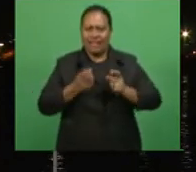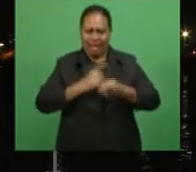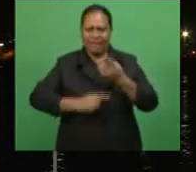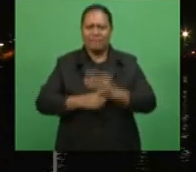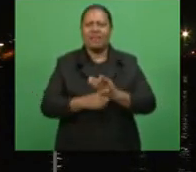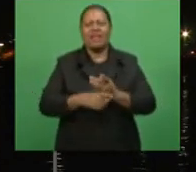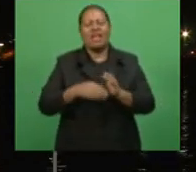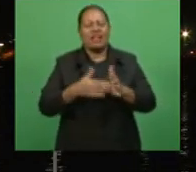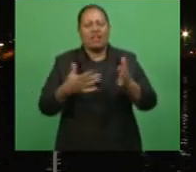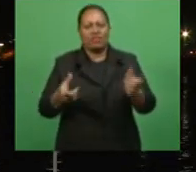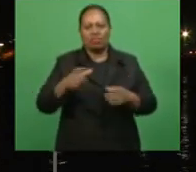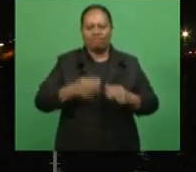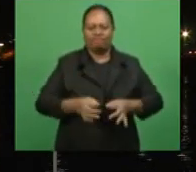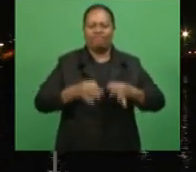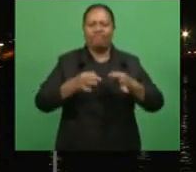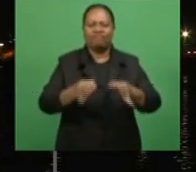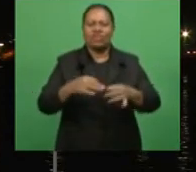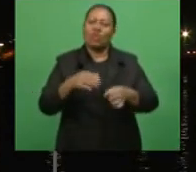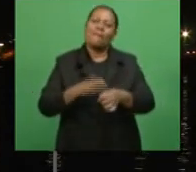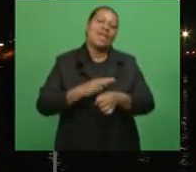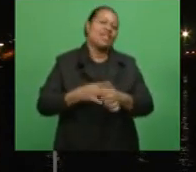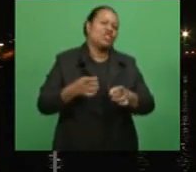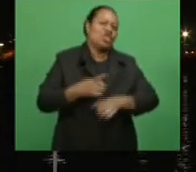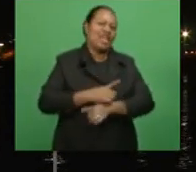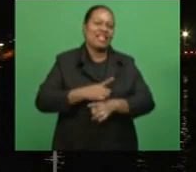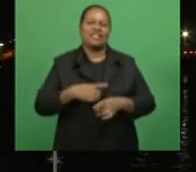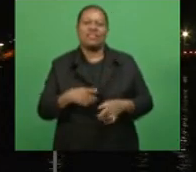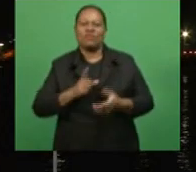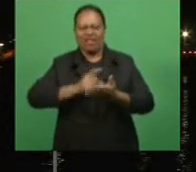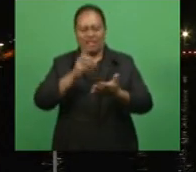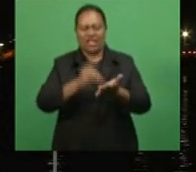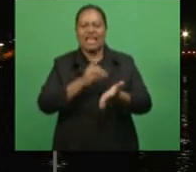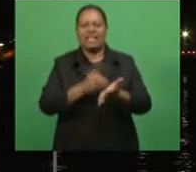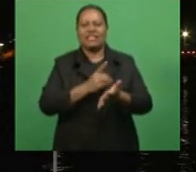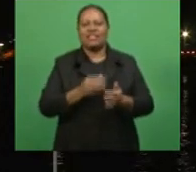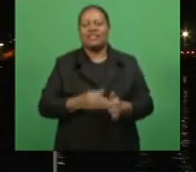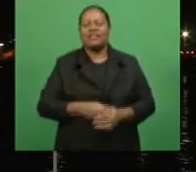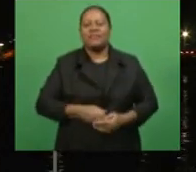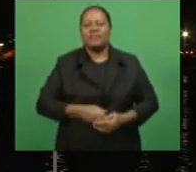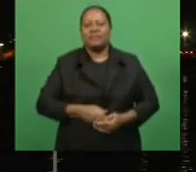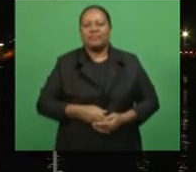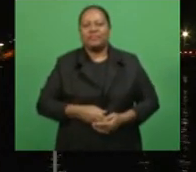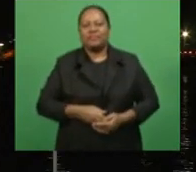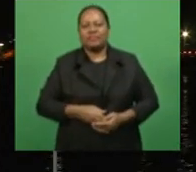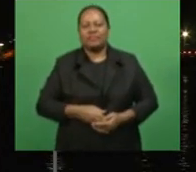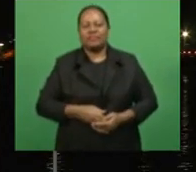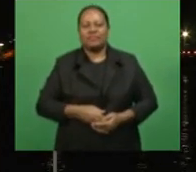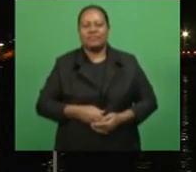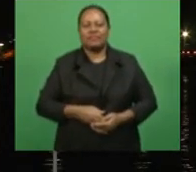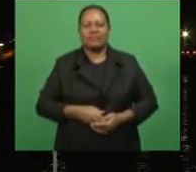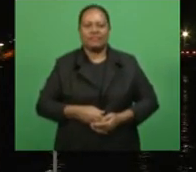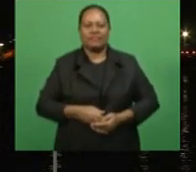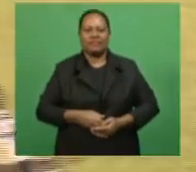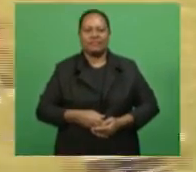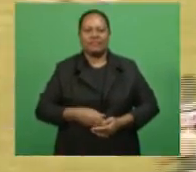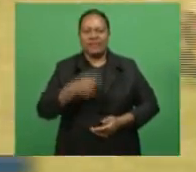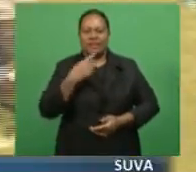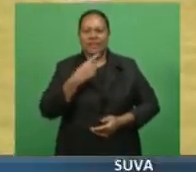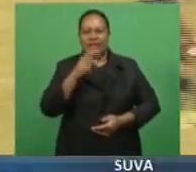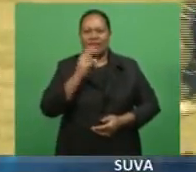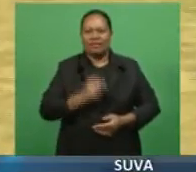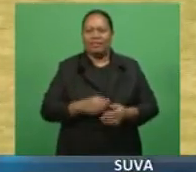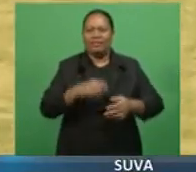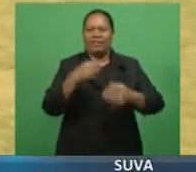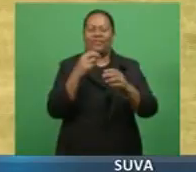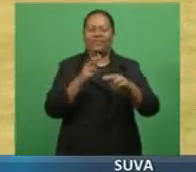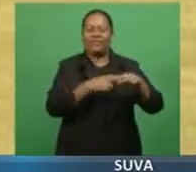Fiji Rugby Union has had to make changes to its calendar. Karatavi with the details. Fiji Rugby